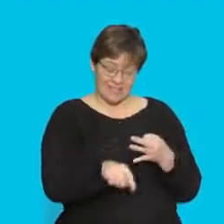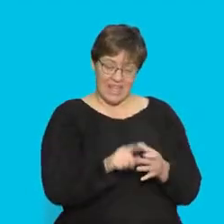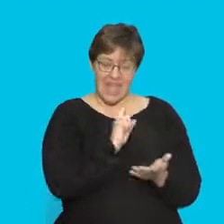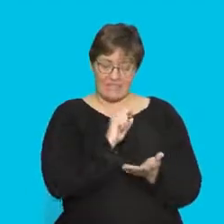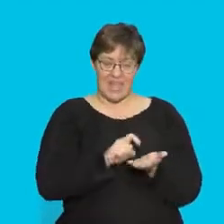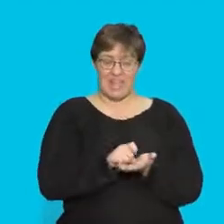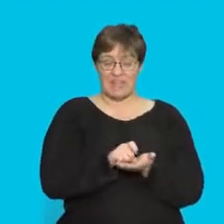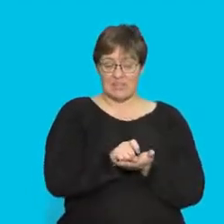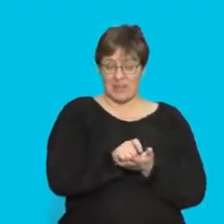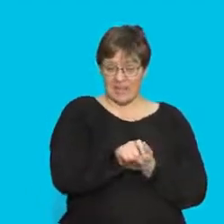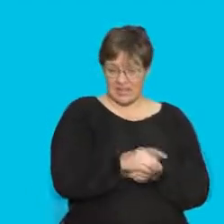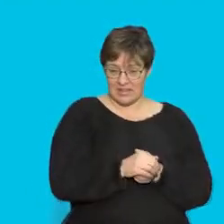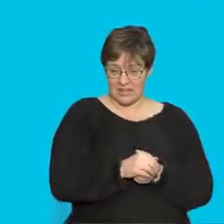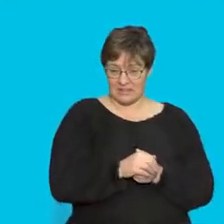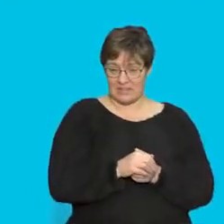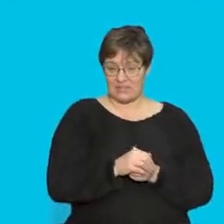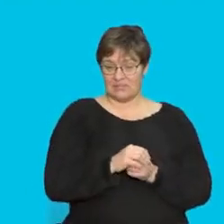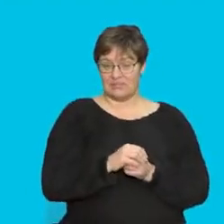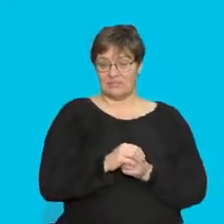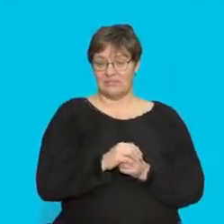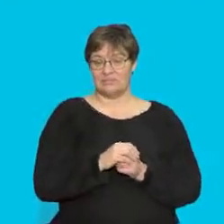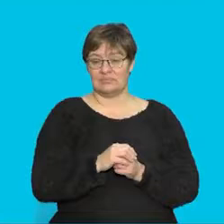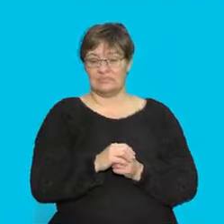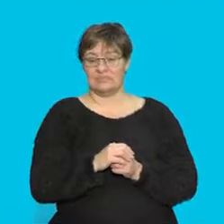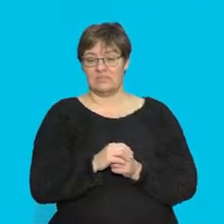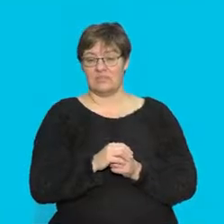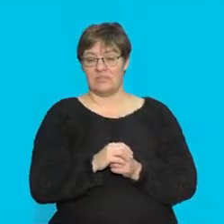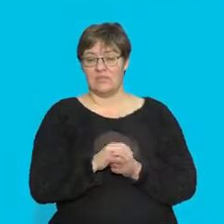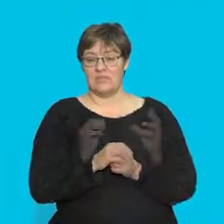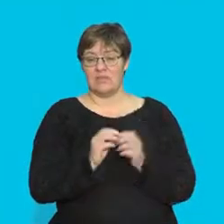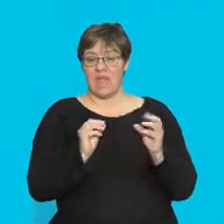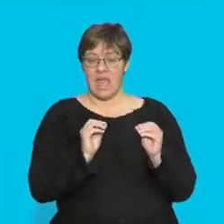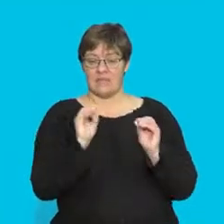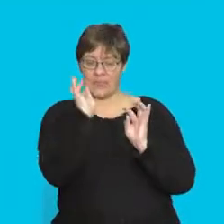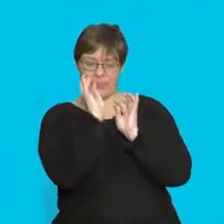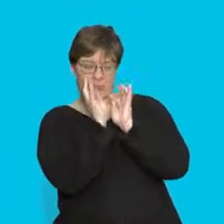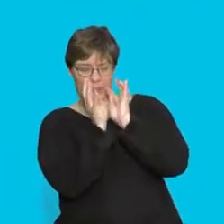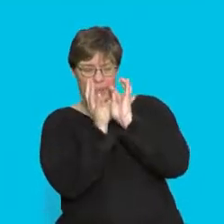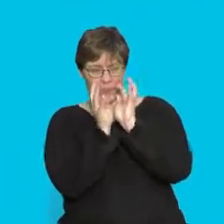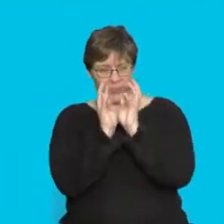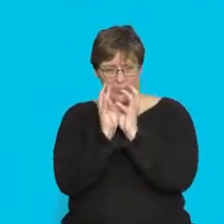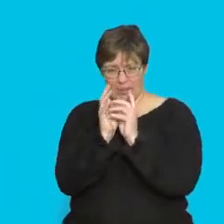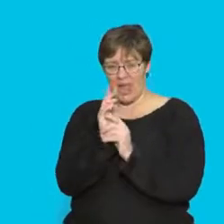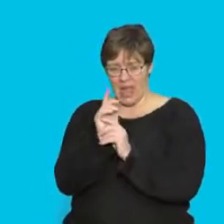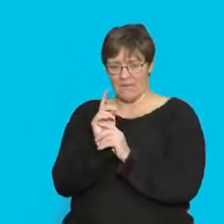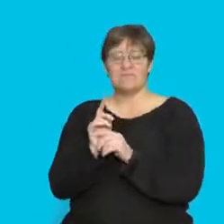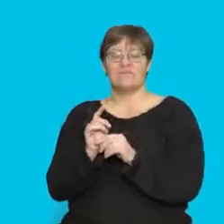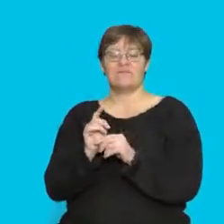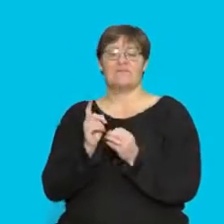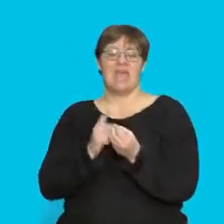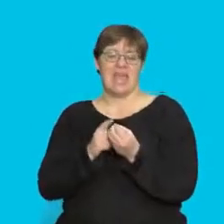which is the larval stage of a butterfly or a moth. And here we have